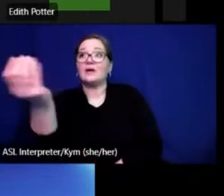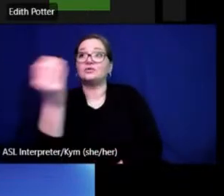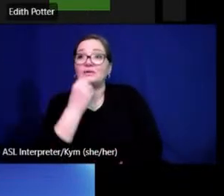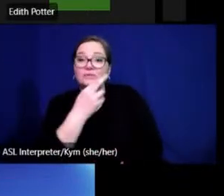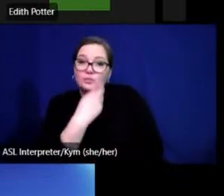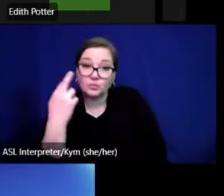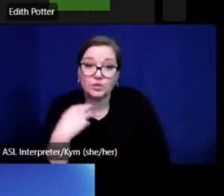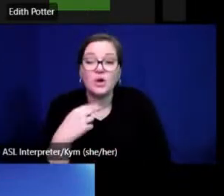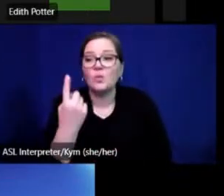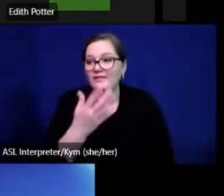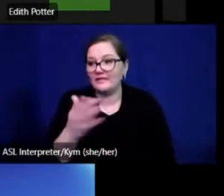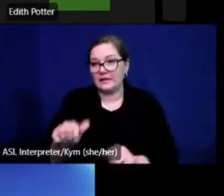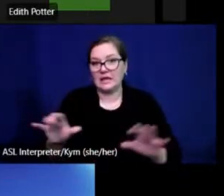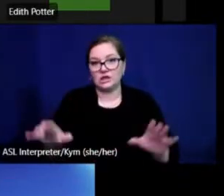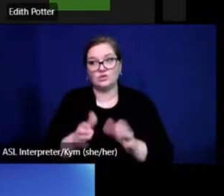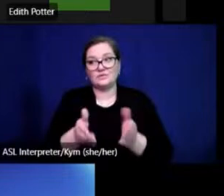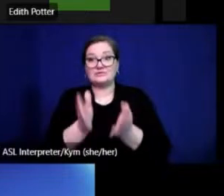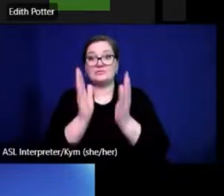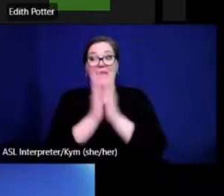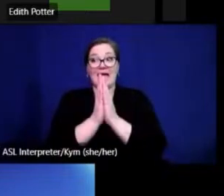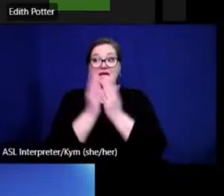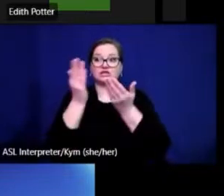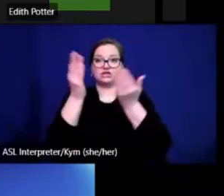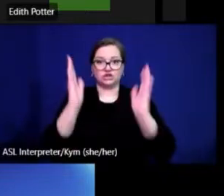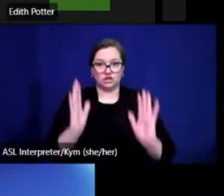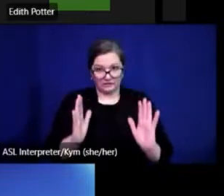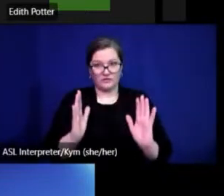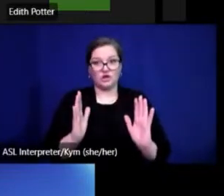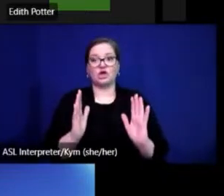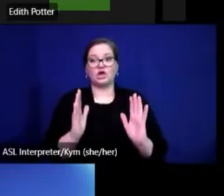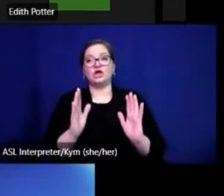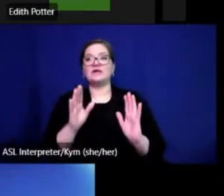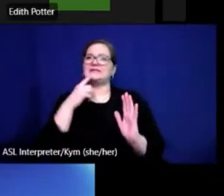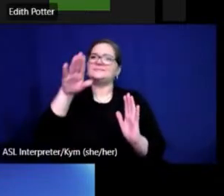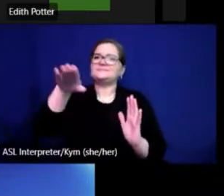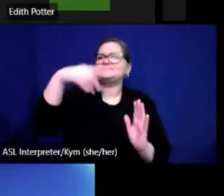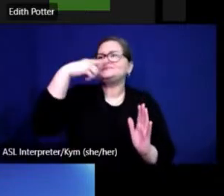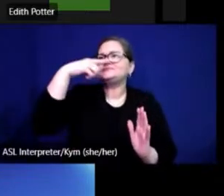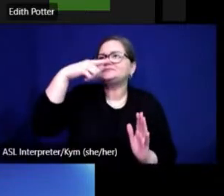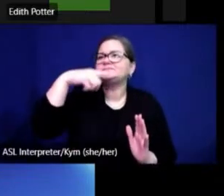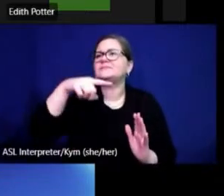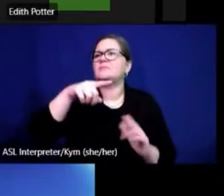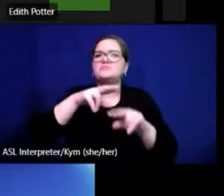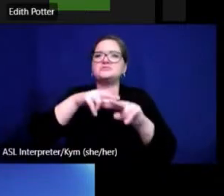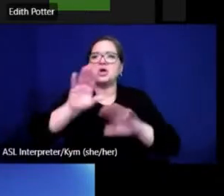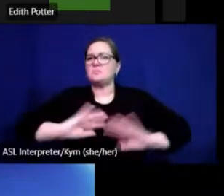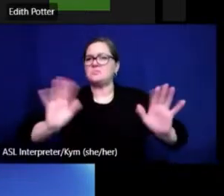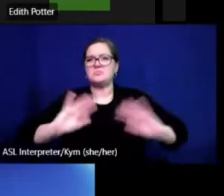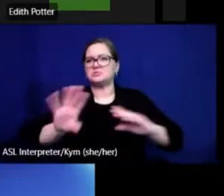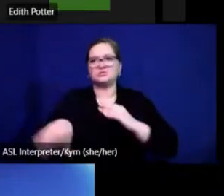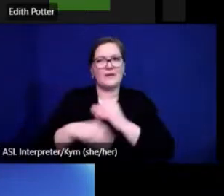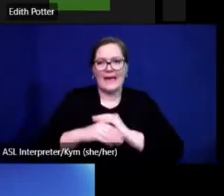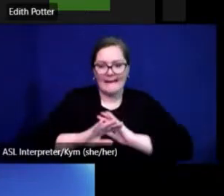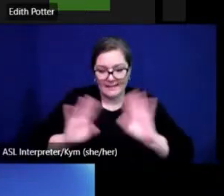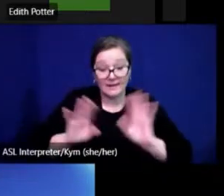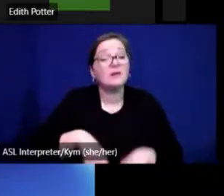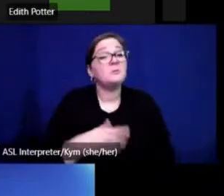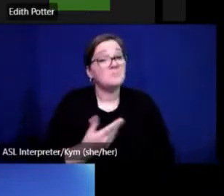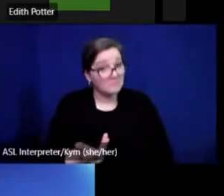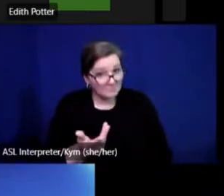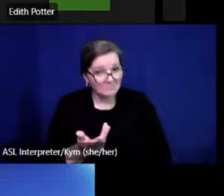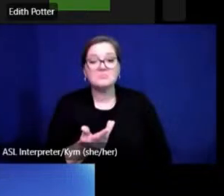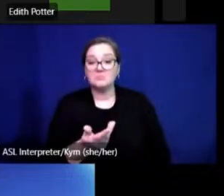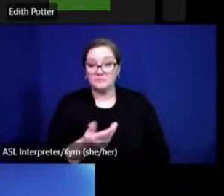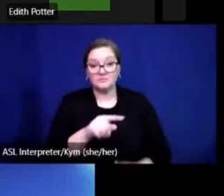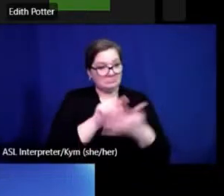to ask, you're dining out and have a server to ask for salt not to be added to your meal. So those are some